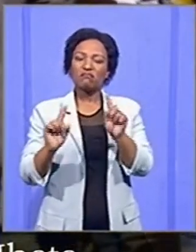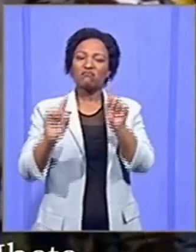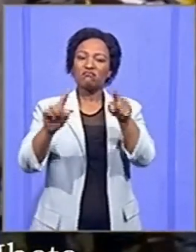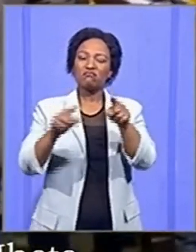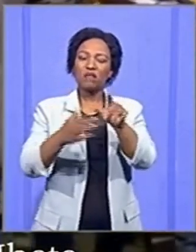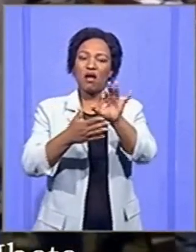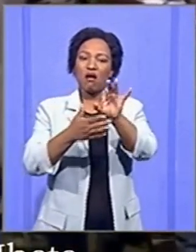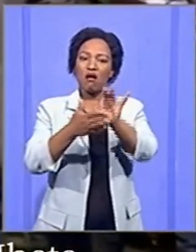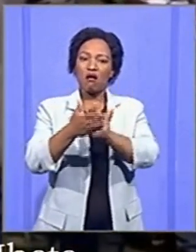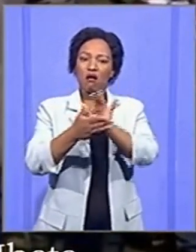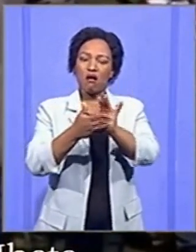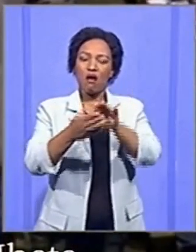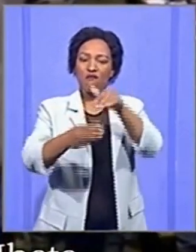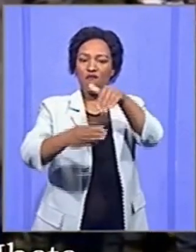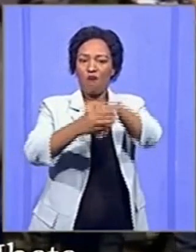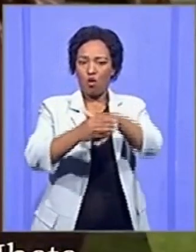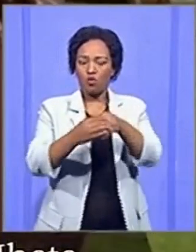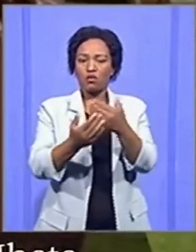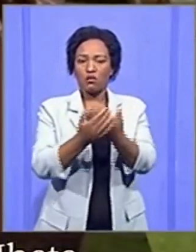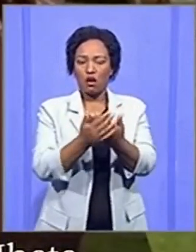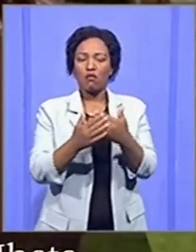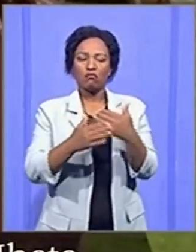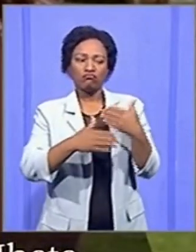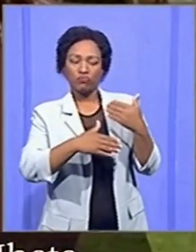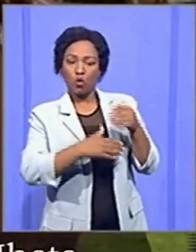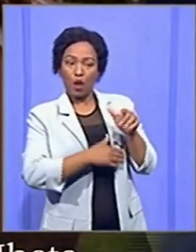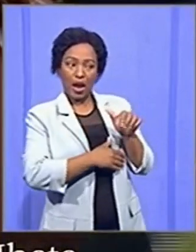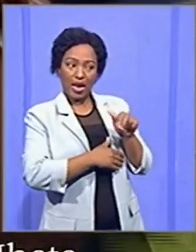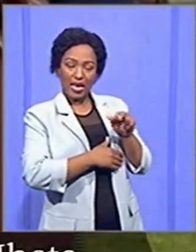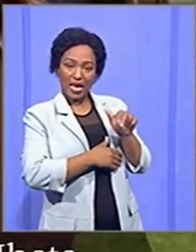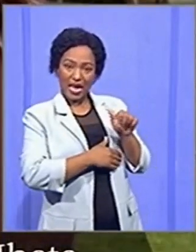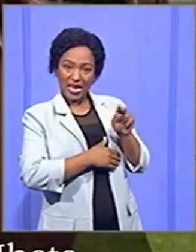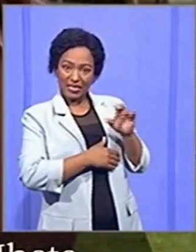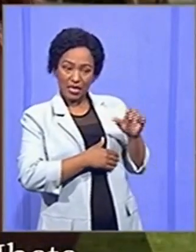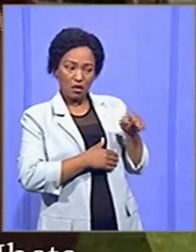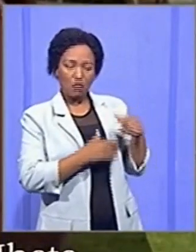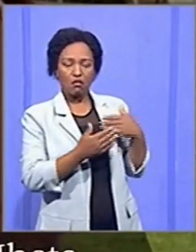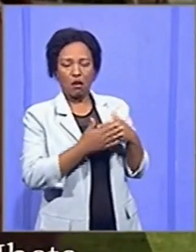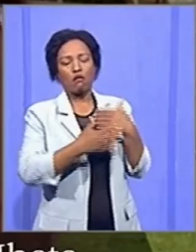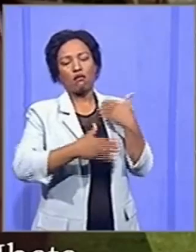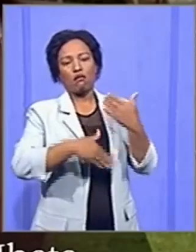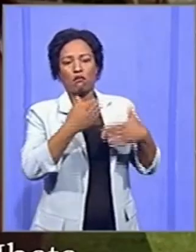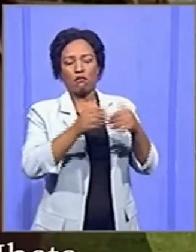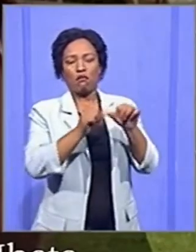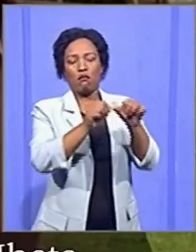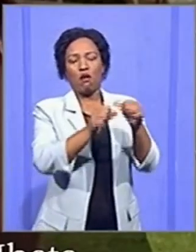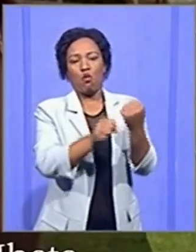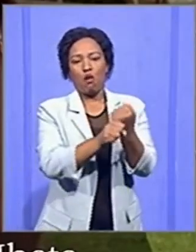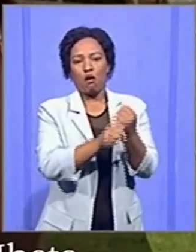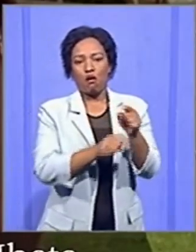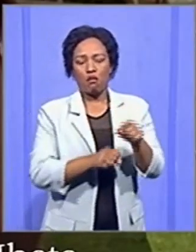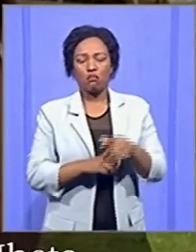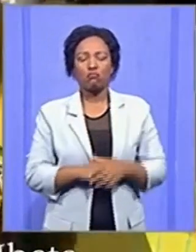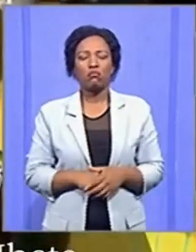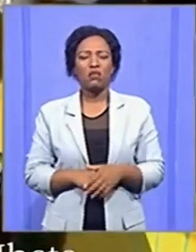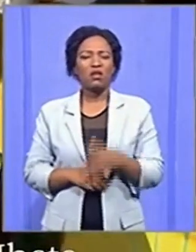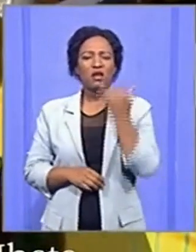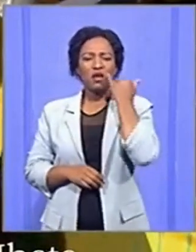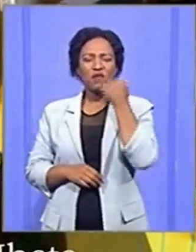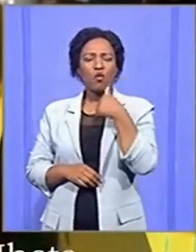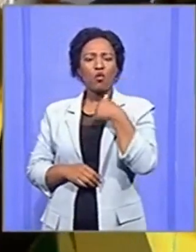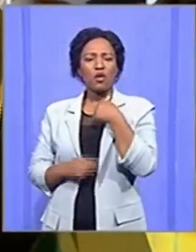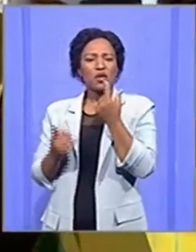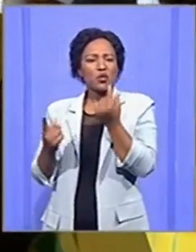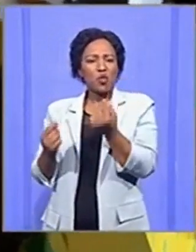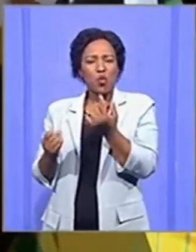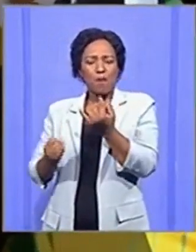le le busang le kgone go tswelela ka tiro ya lona. If we can even make a small mistake